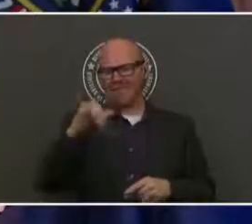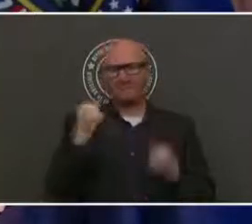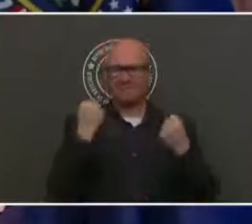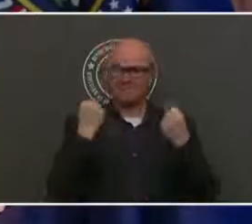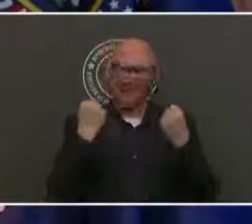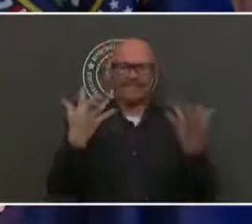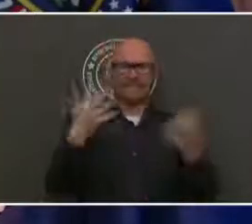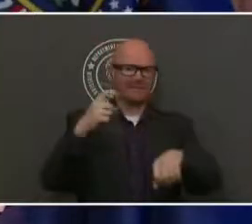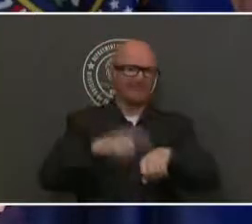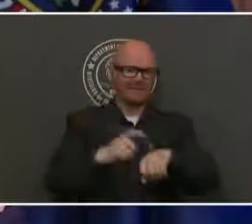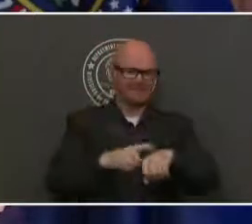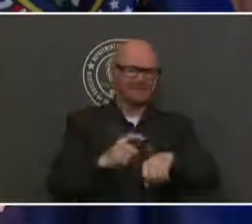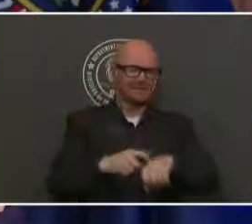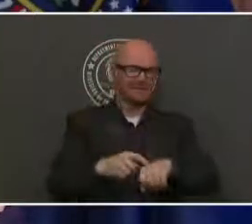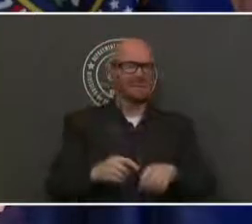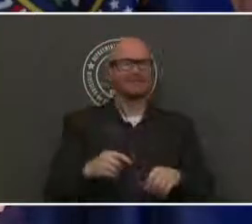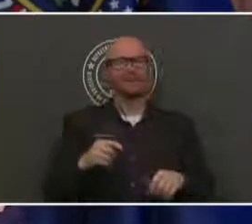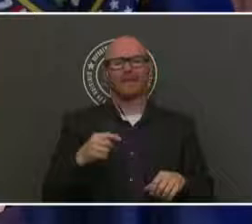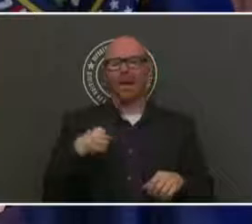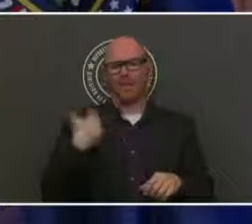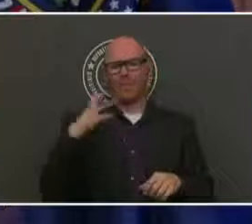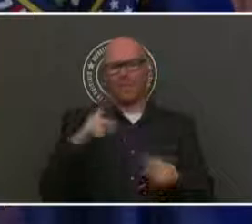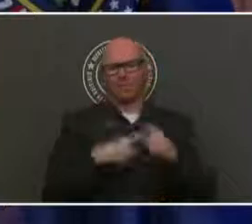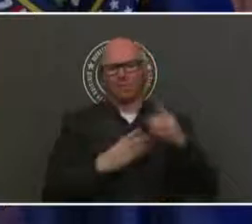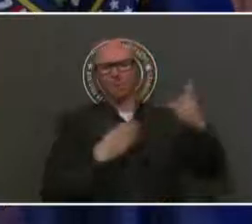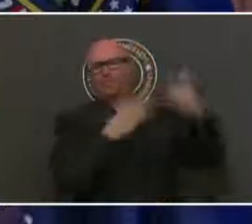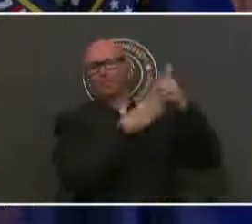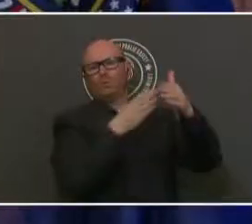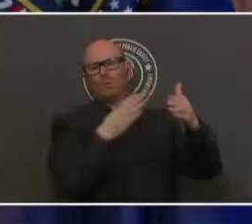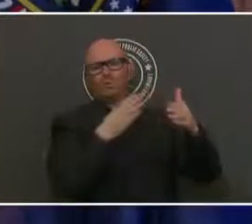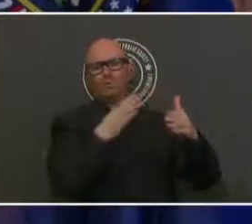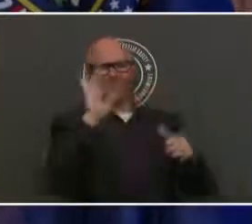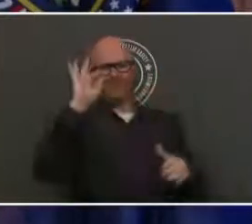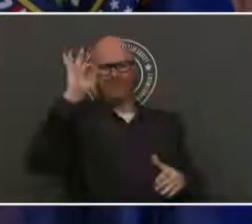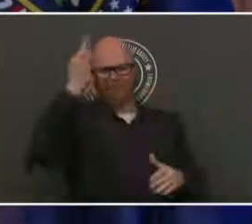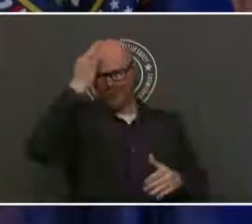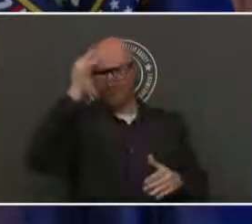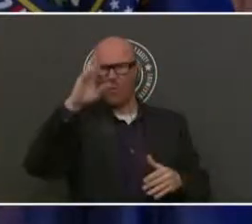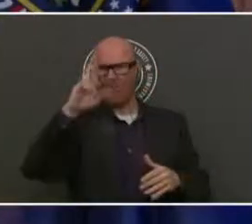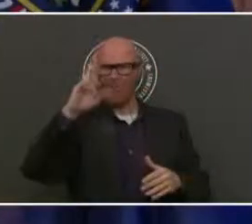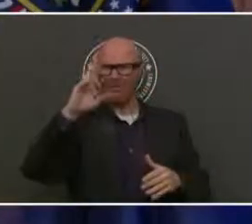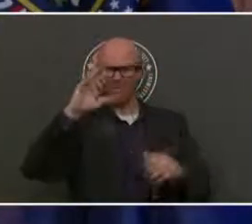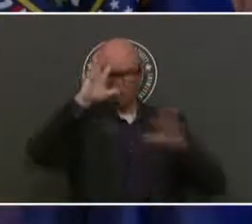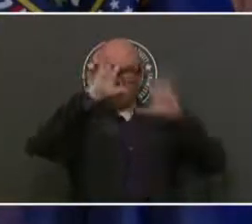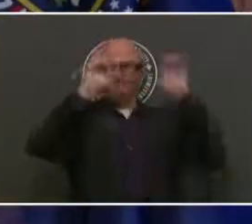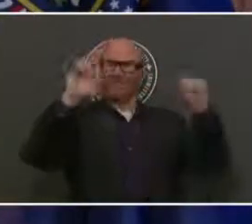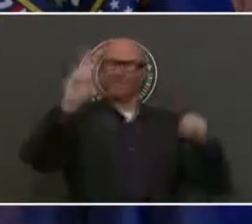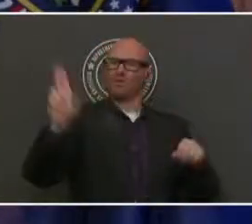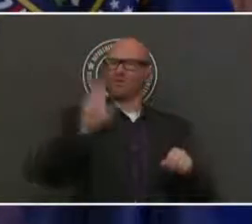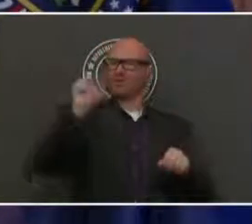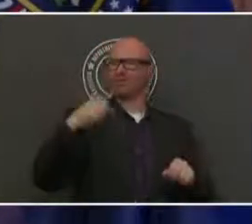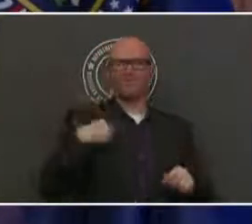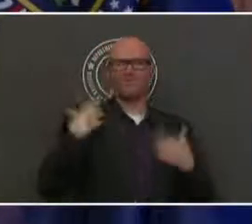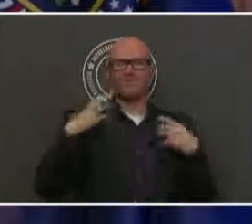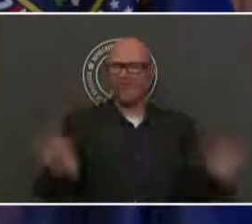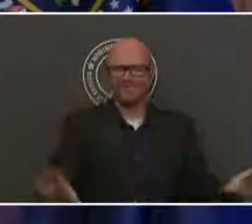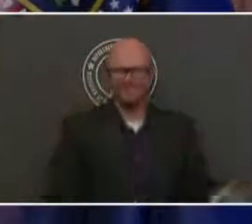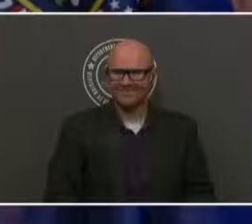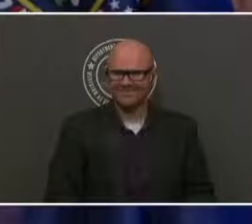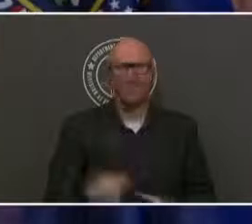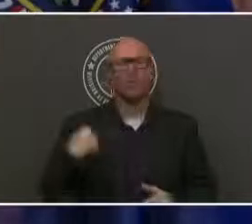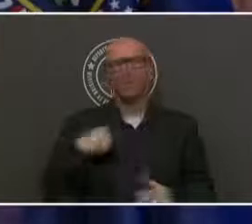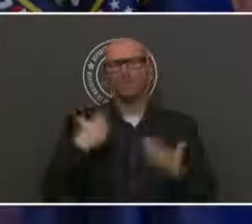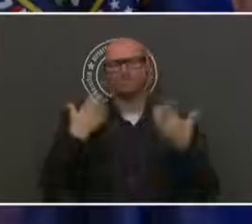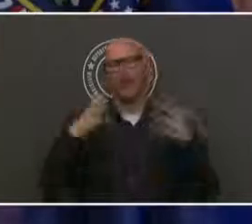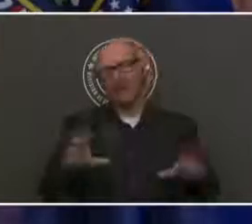million times, but I'm working on it. No, that's the last thing I want. I think we're all so tired of this. We're tired of lawsuits.